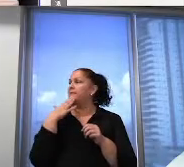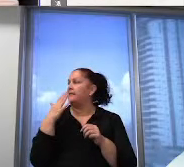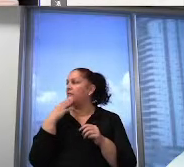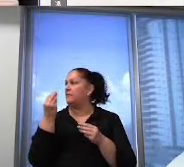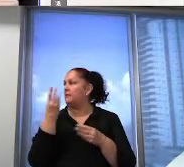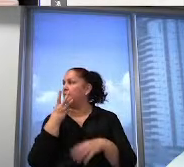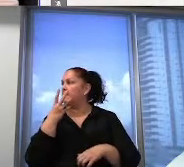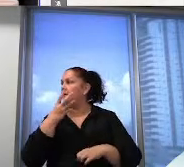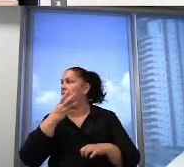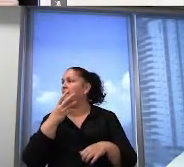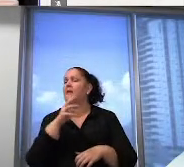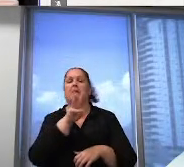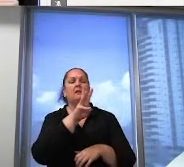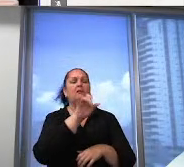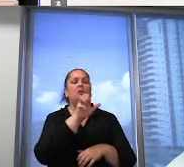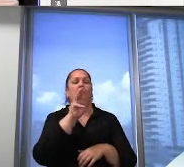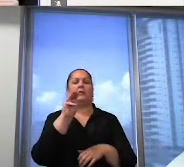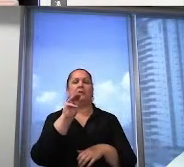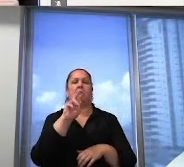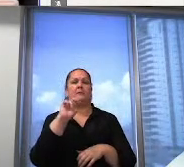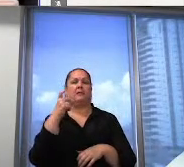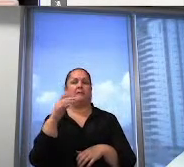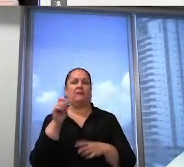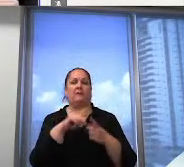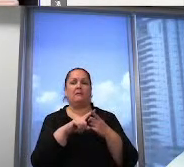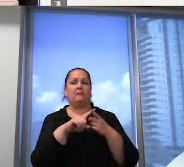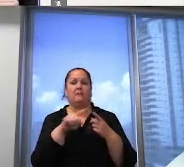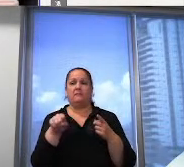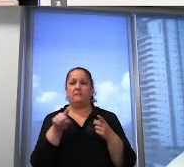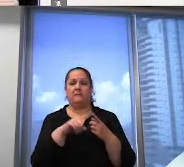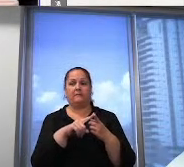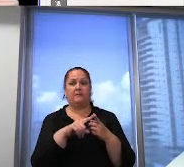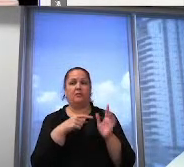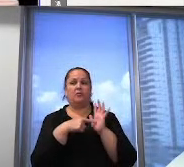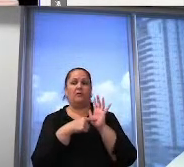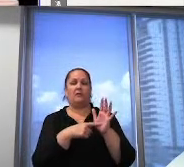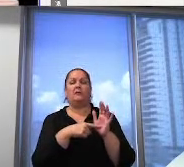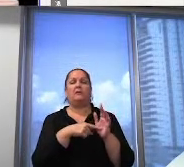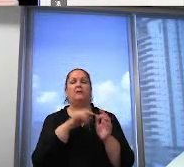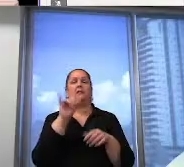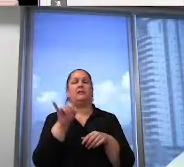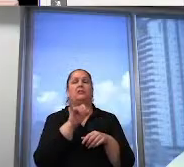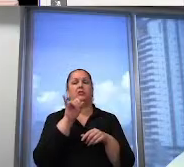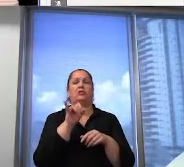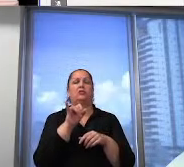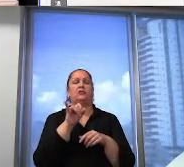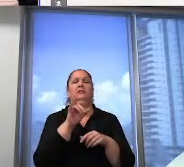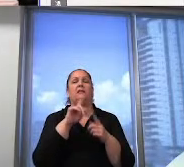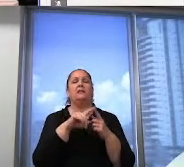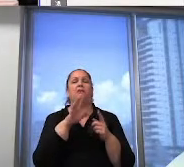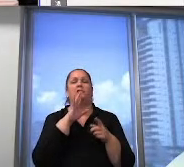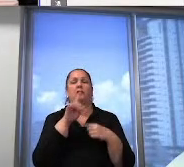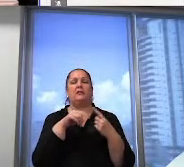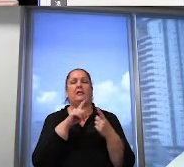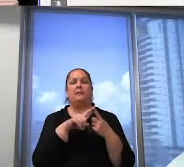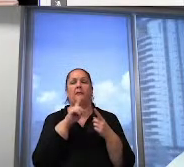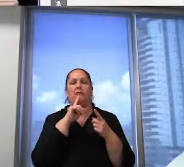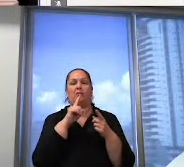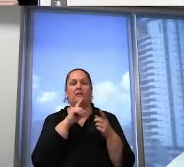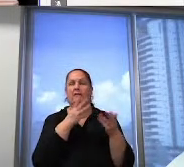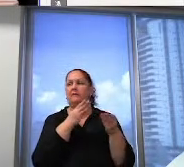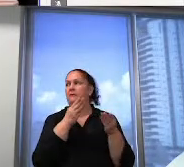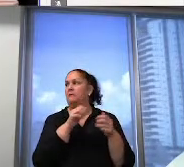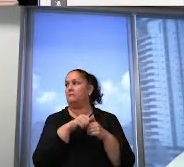Okay, thank you for pointing that out. William Natbany from Cadwallader, Wickersham, and Taft, representing Assured and speaking on behalf of